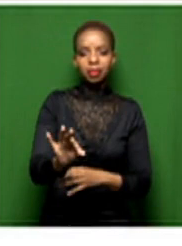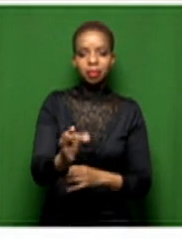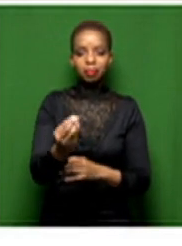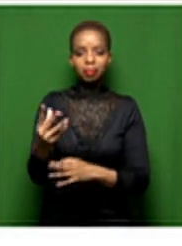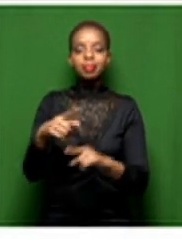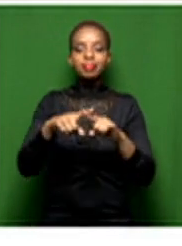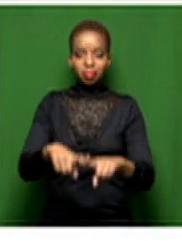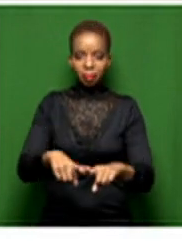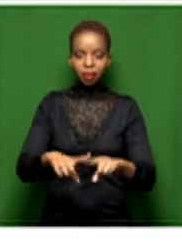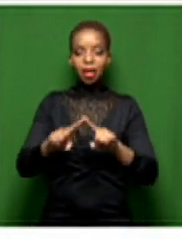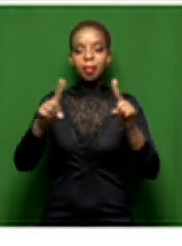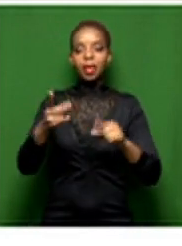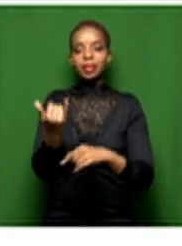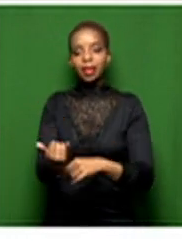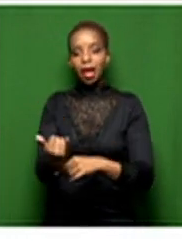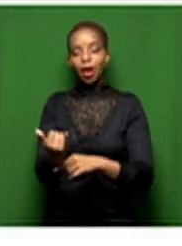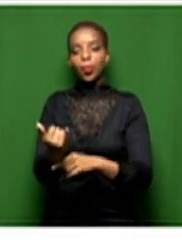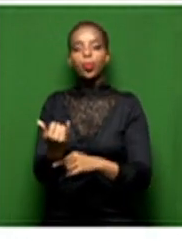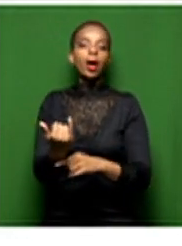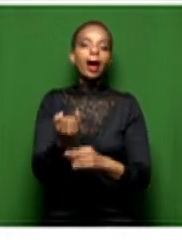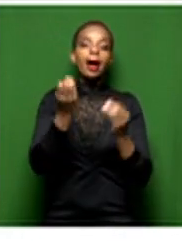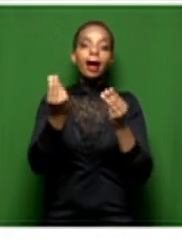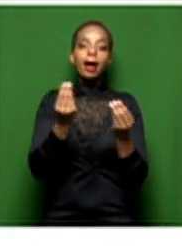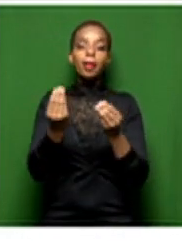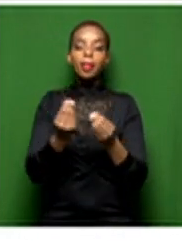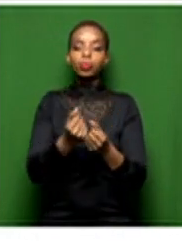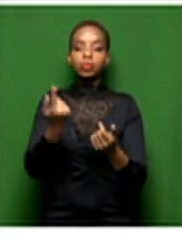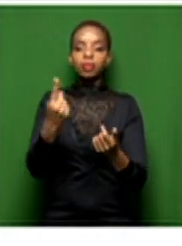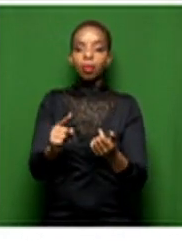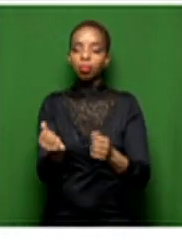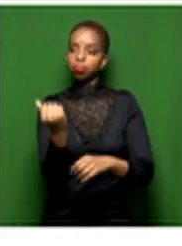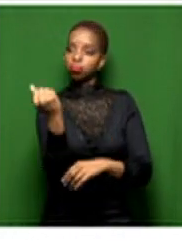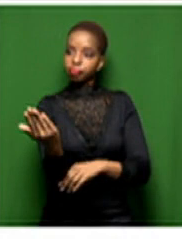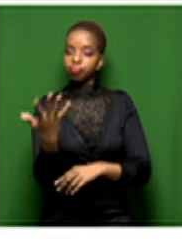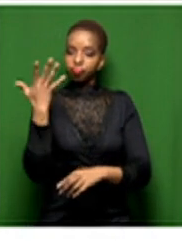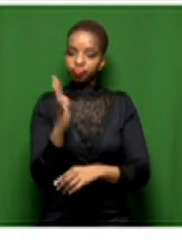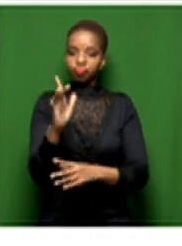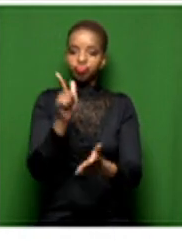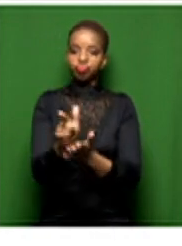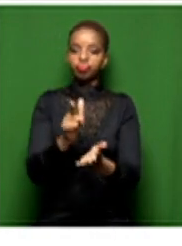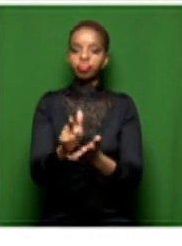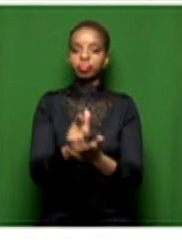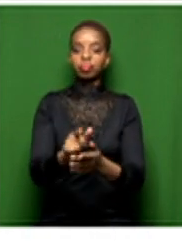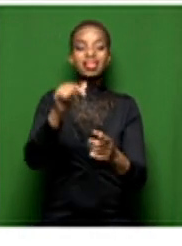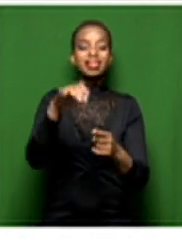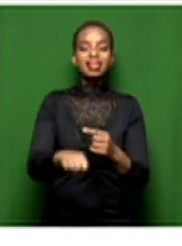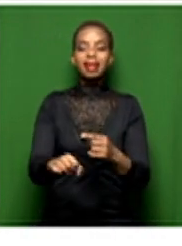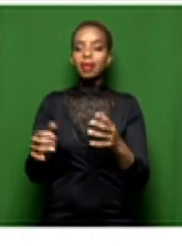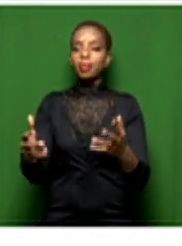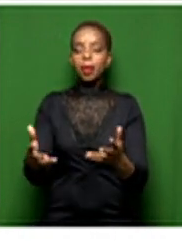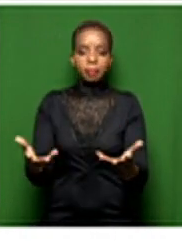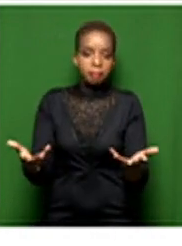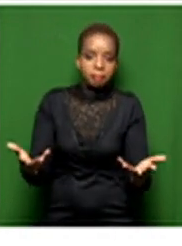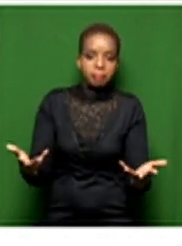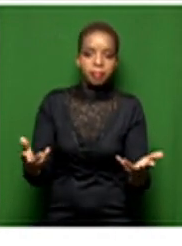the reasons behind the amount charged for lobola would be unfounded in most instances. So that's why I'm